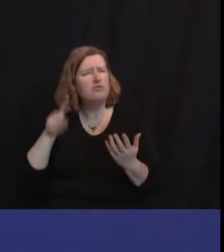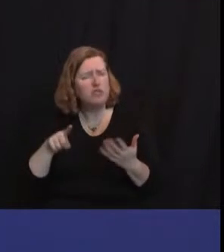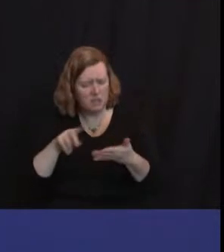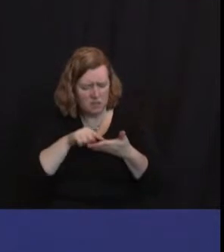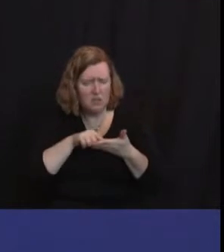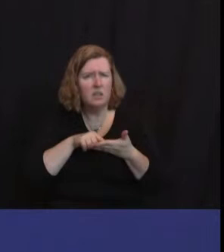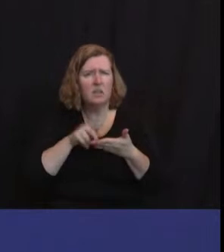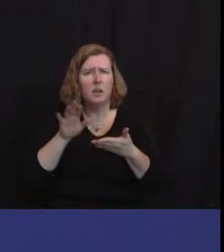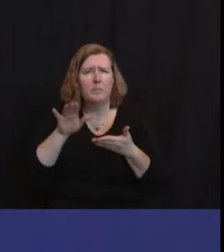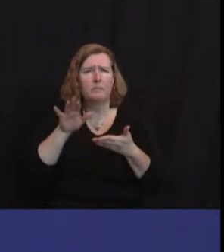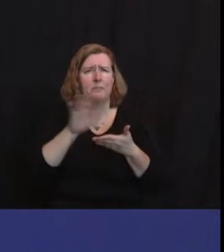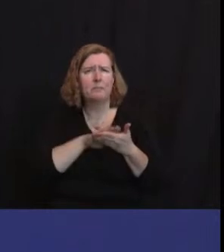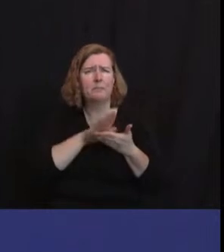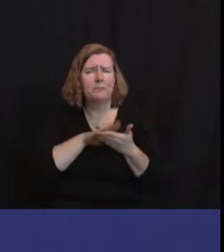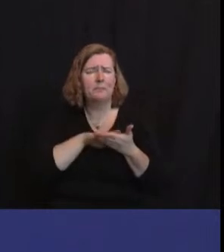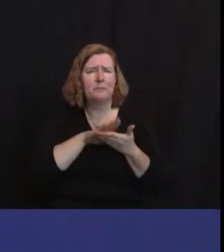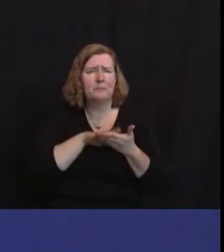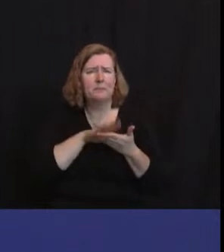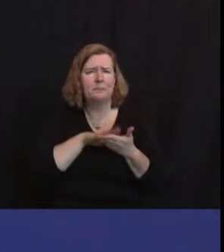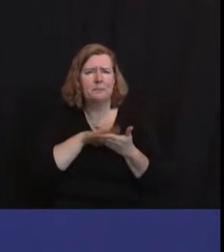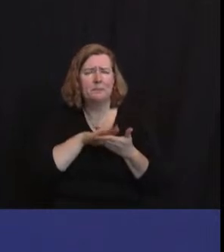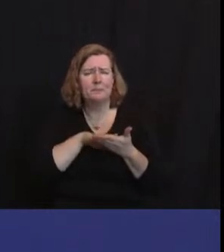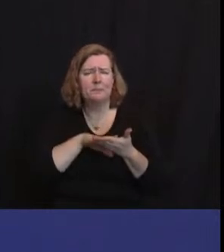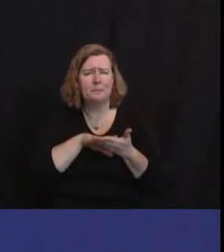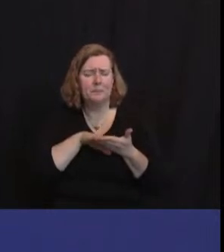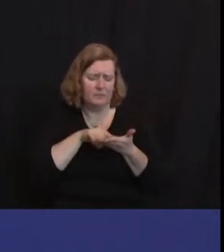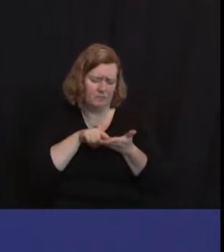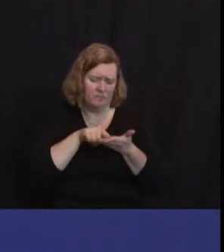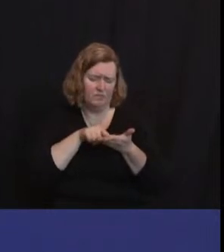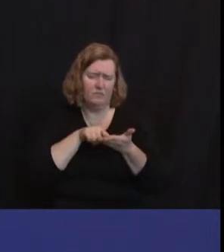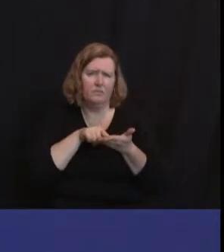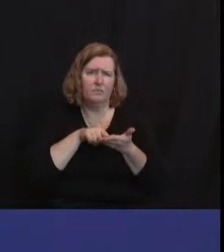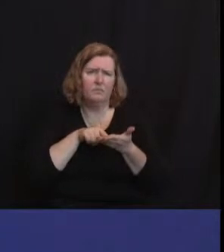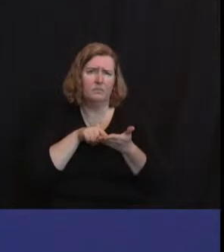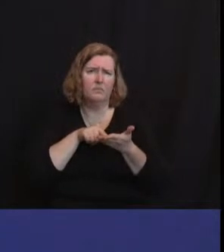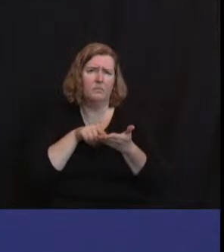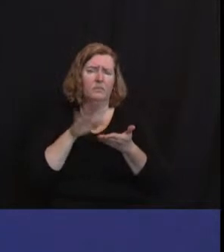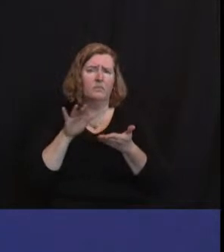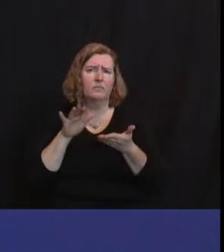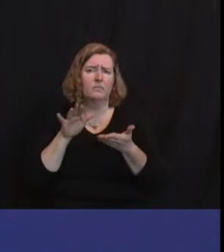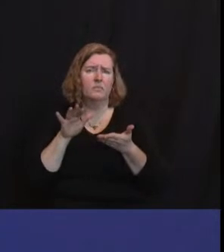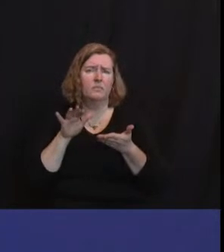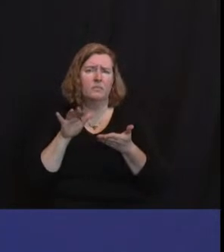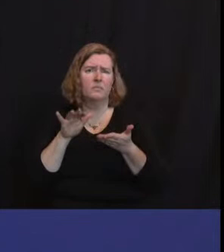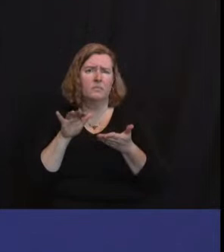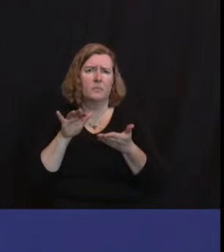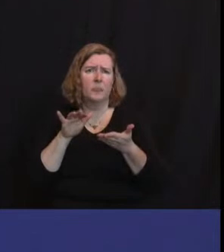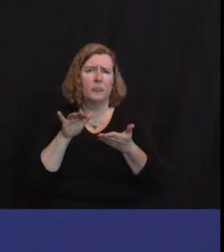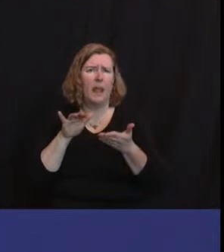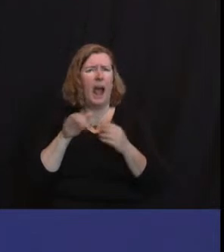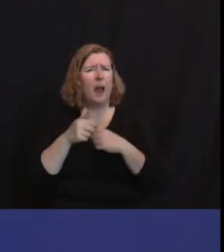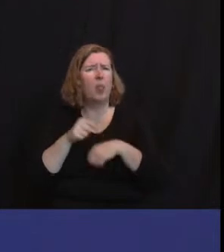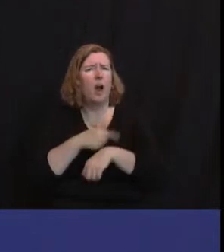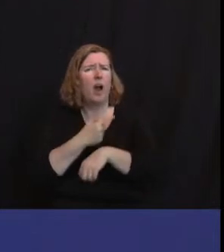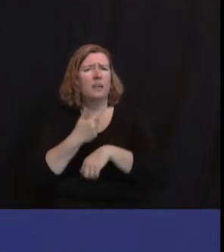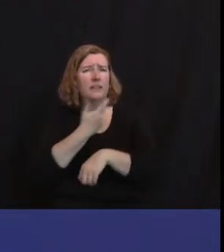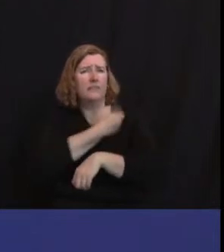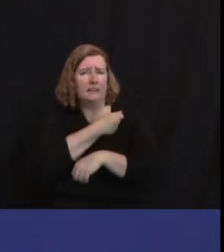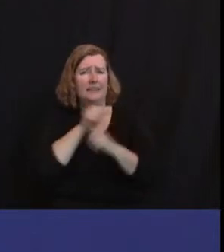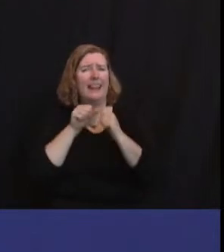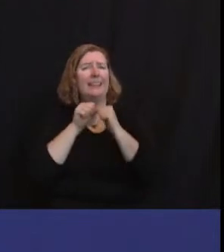and I think to which no one knows the answer as we sit here, unless Eddie and Judy correct me, and that is, how long does this last for you? How